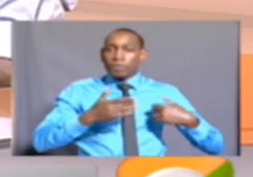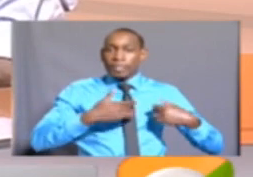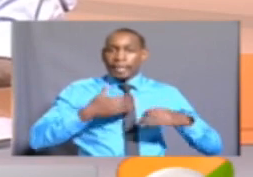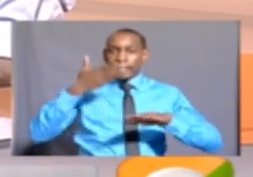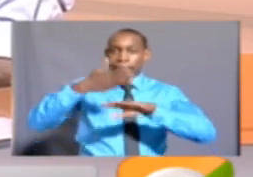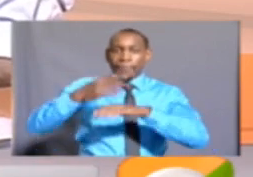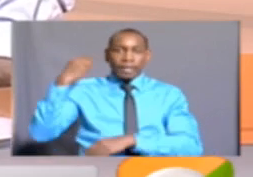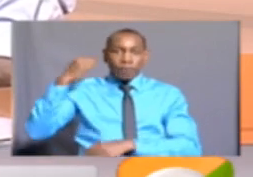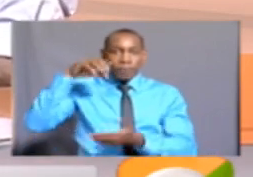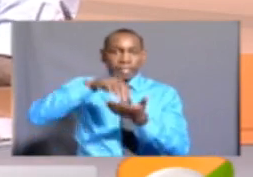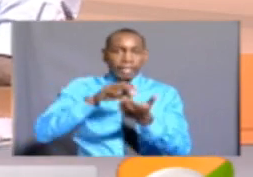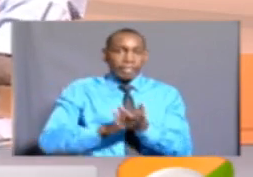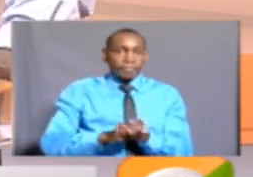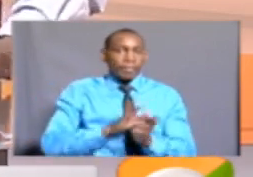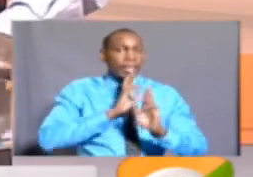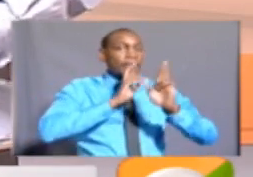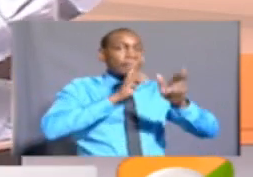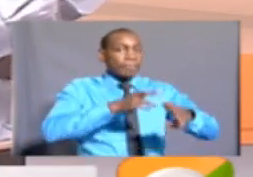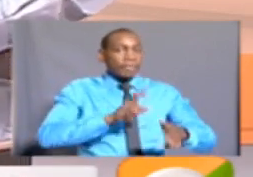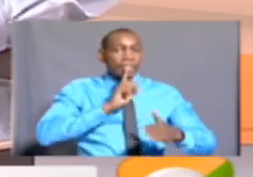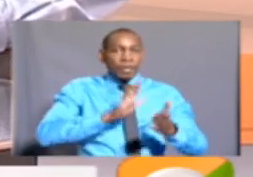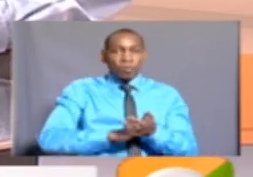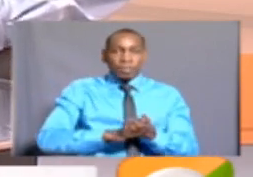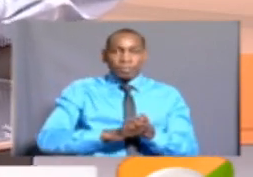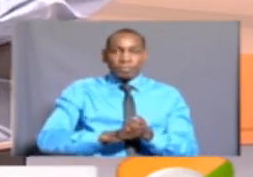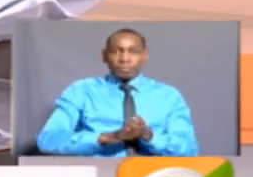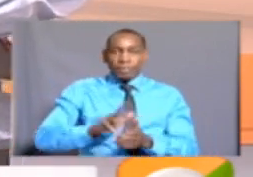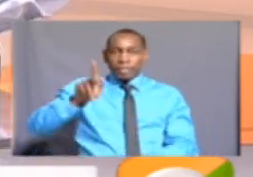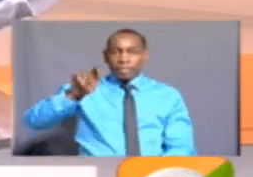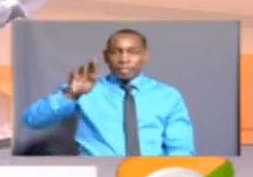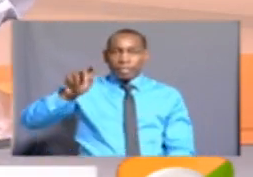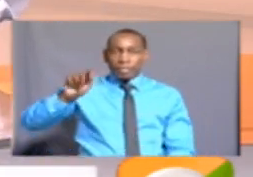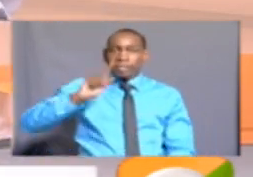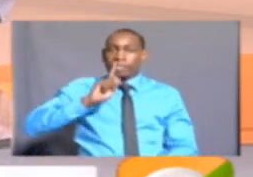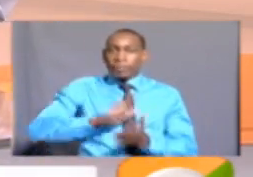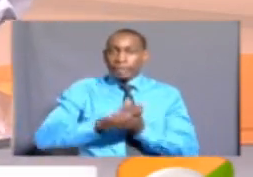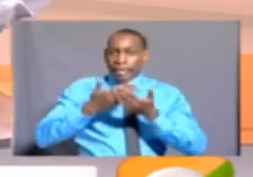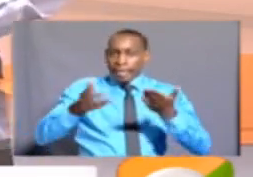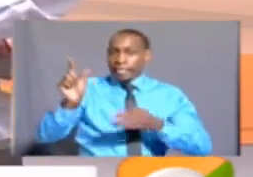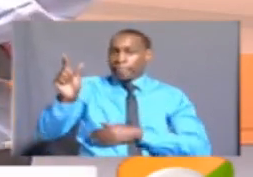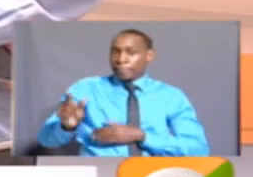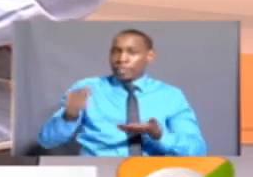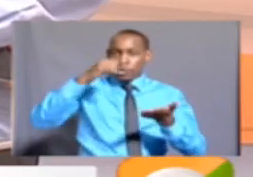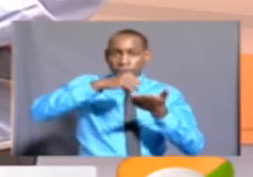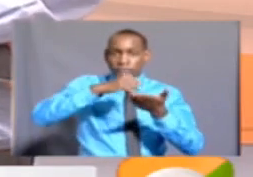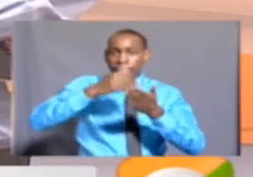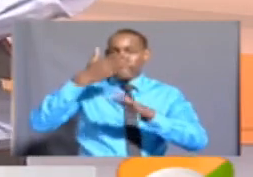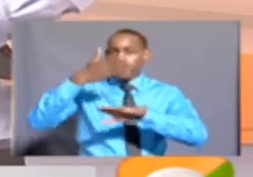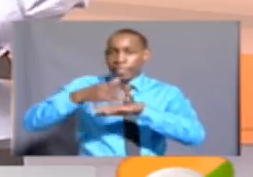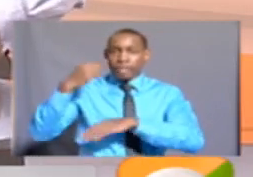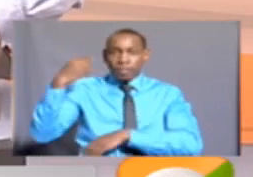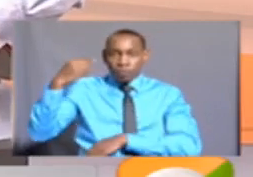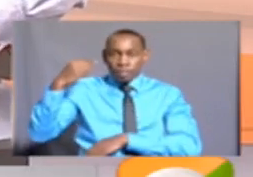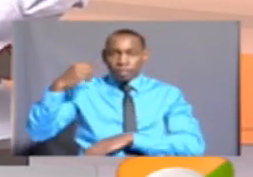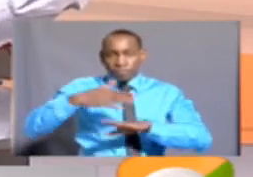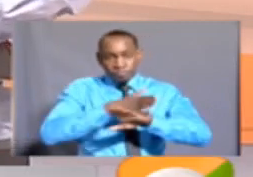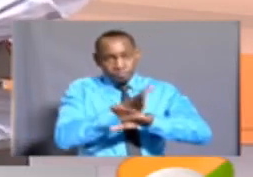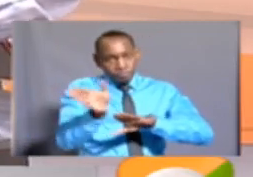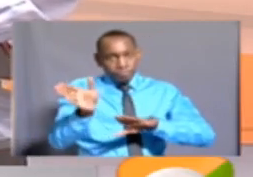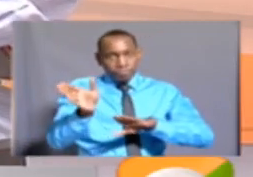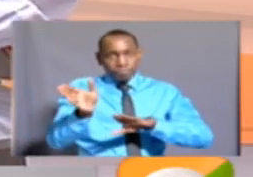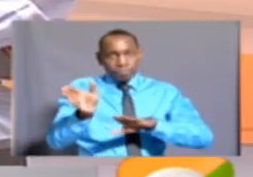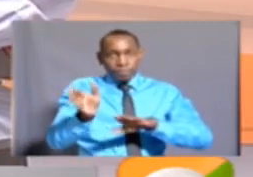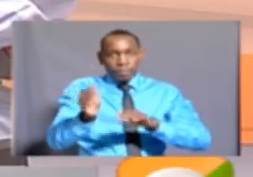scandal. And as Hassan Mugambi reports, Kinoti maintains that anyone found to be part of the fake gold syndicate will